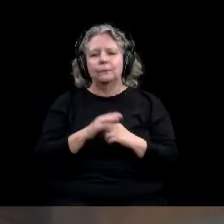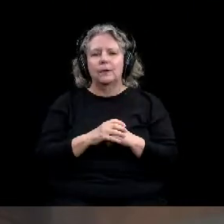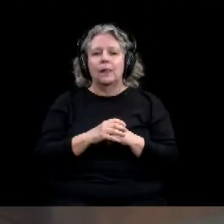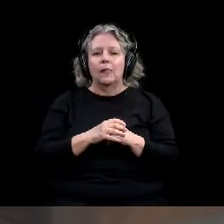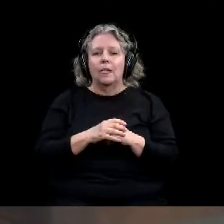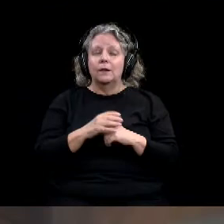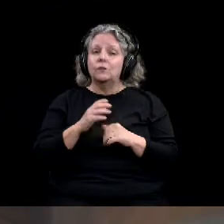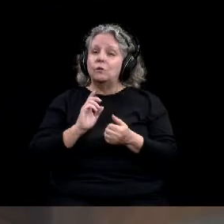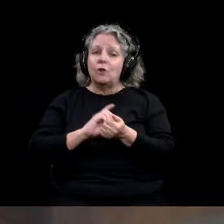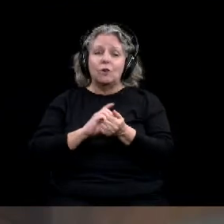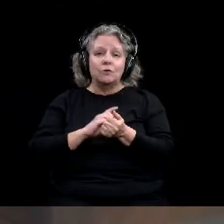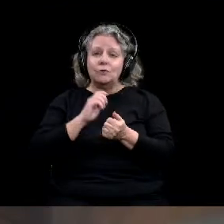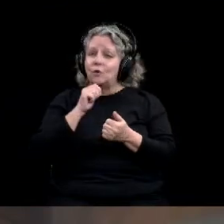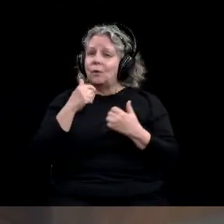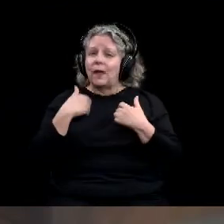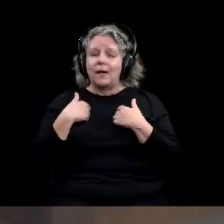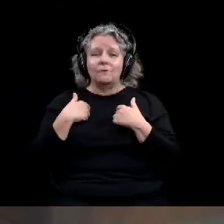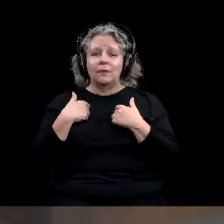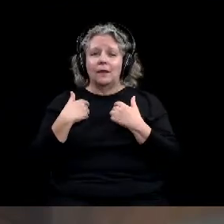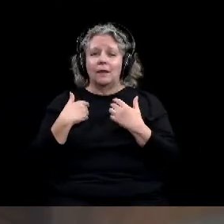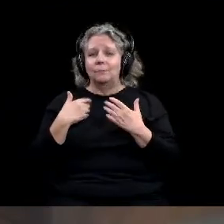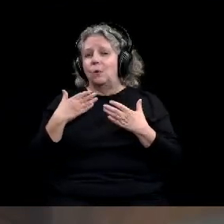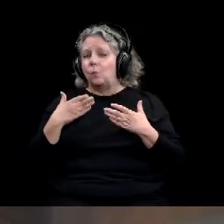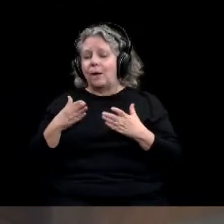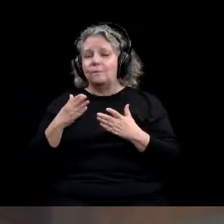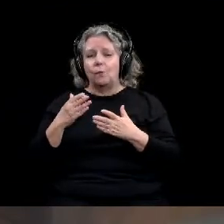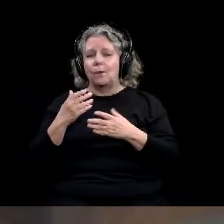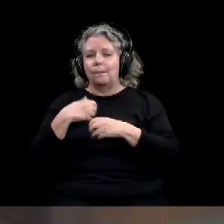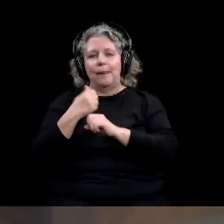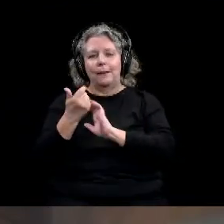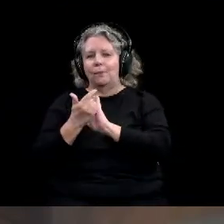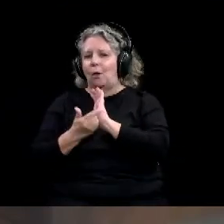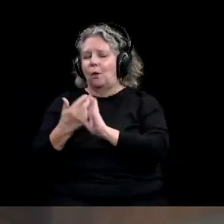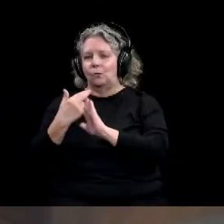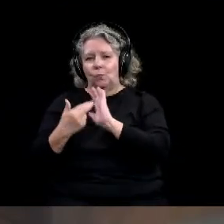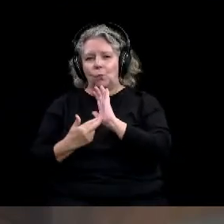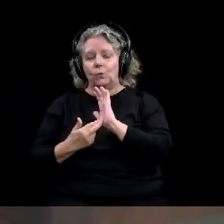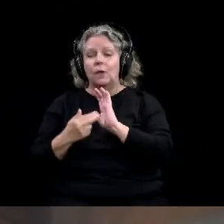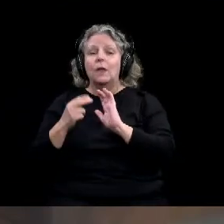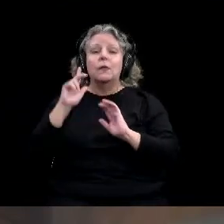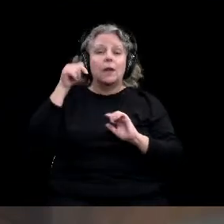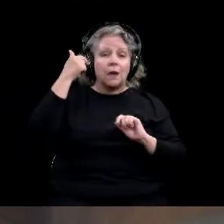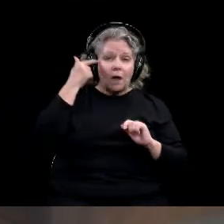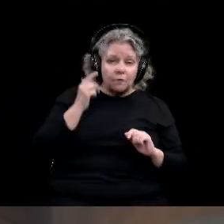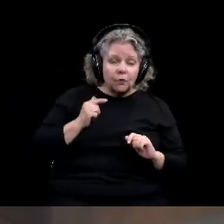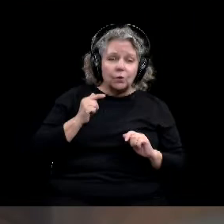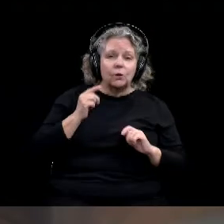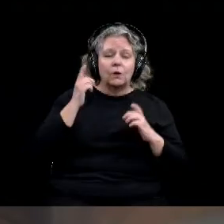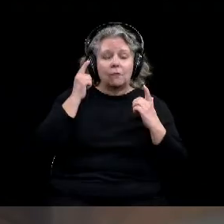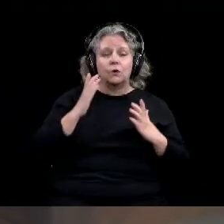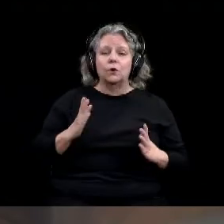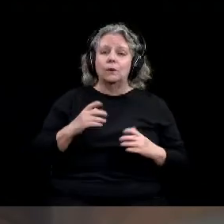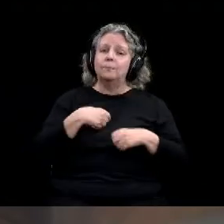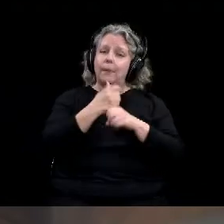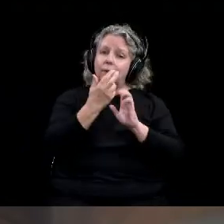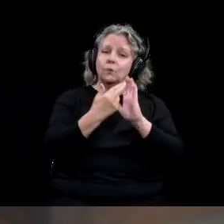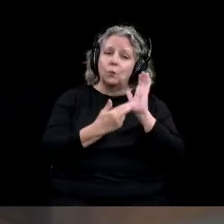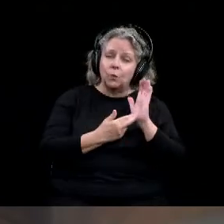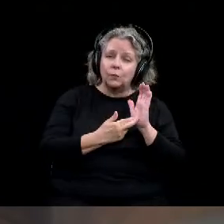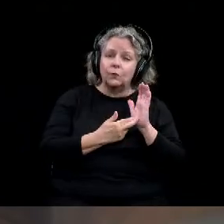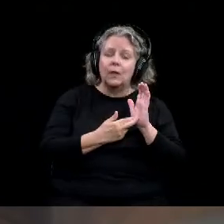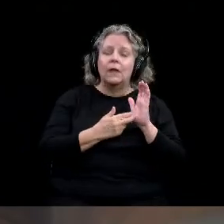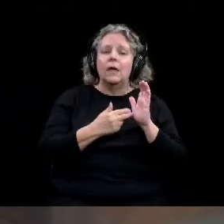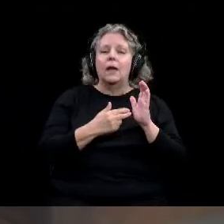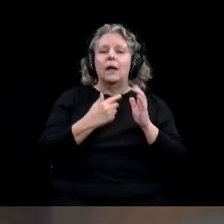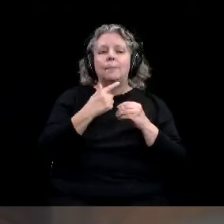has control of the regulations and mandates, from the wearing of masks to the closures of bars and occupancy requirements. The governor has issued